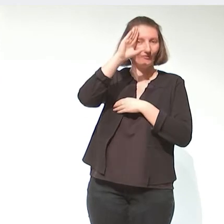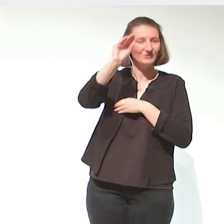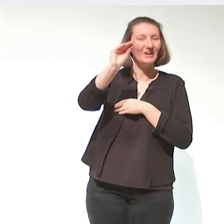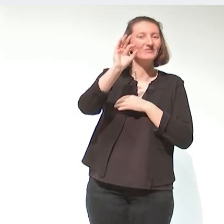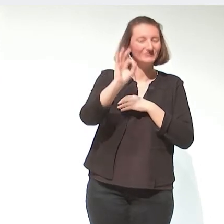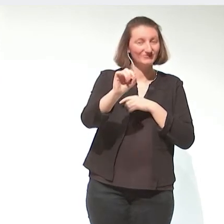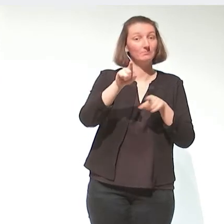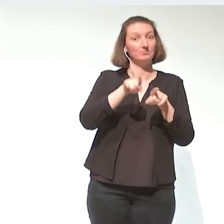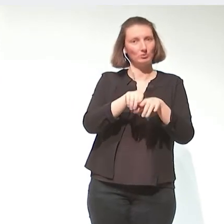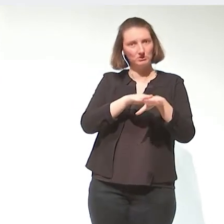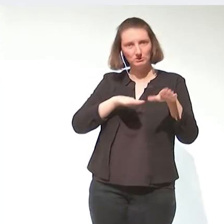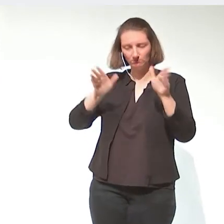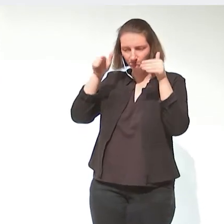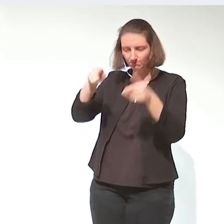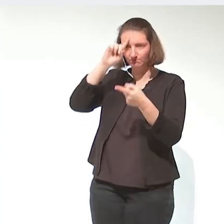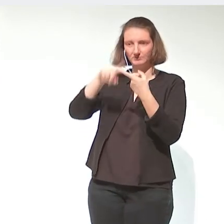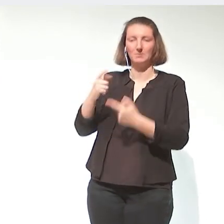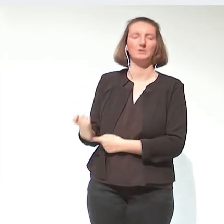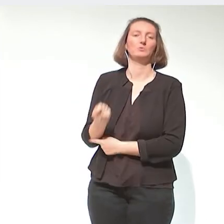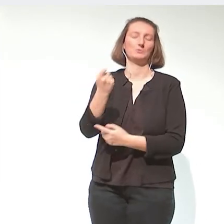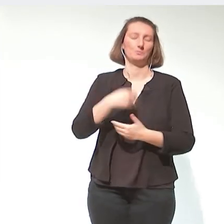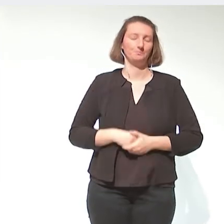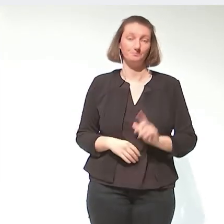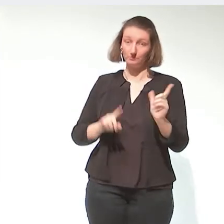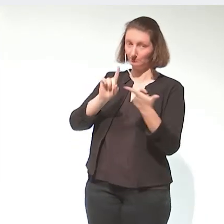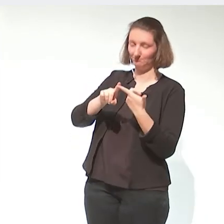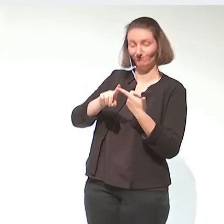market, but also on education.